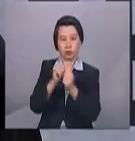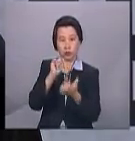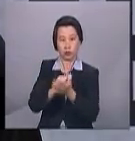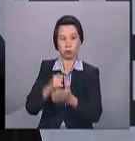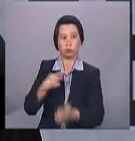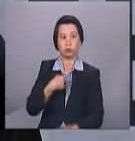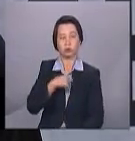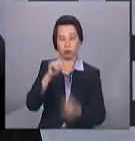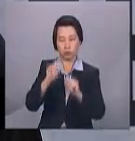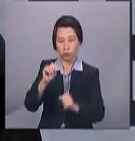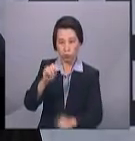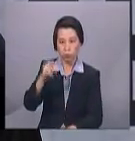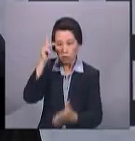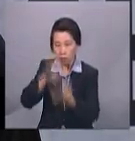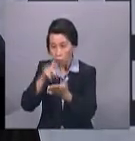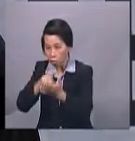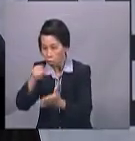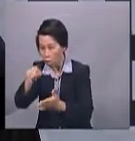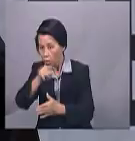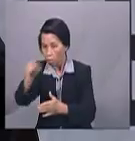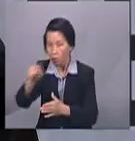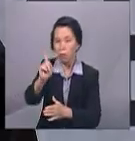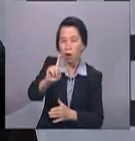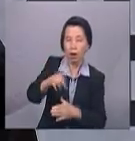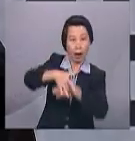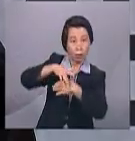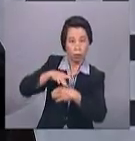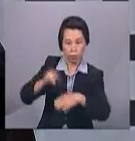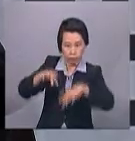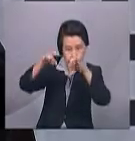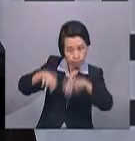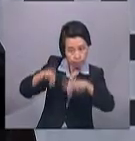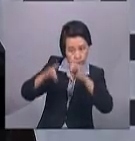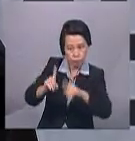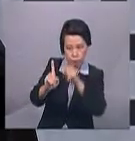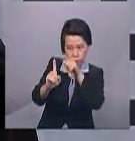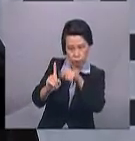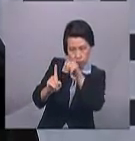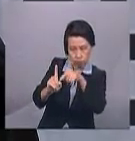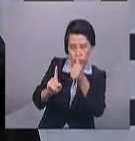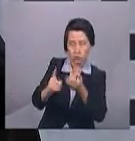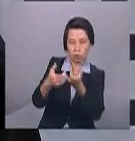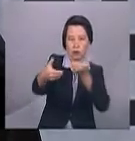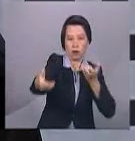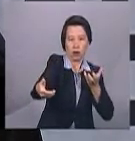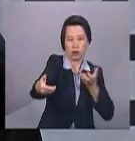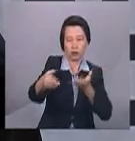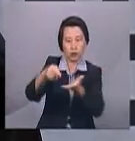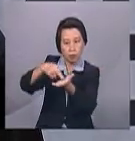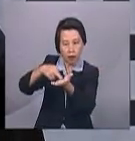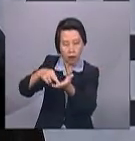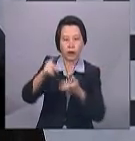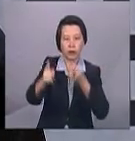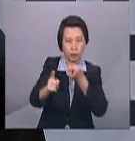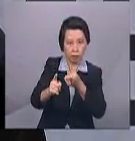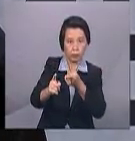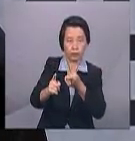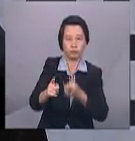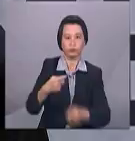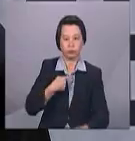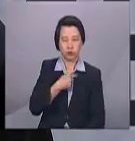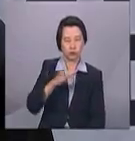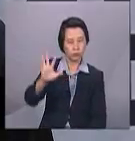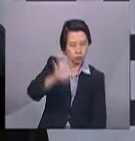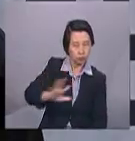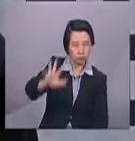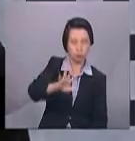actually identify them early, test them, and even isolate them and treat them. So our prediction,